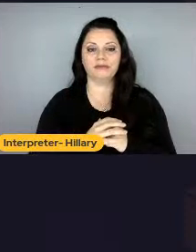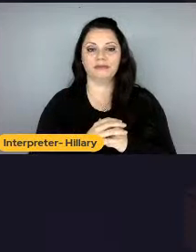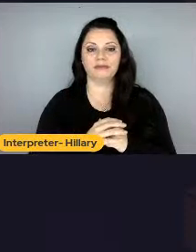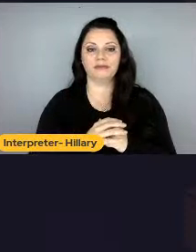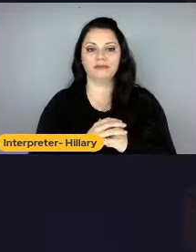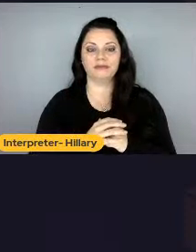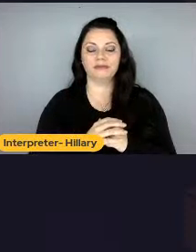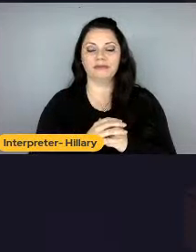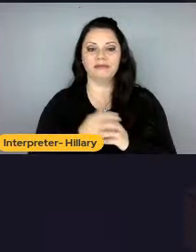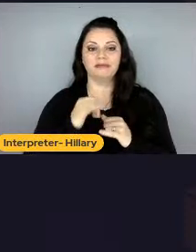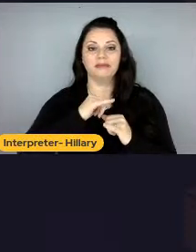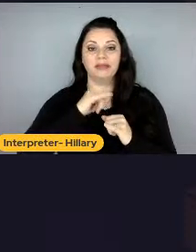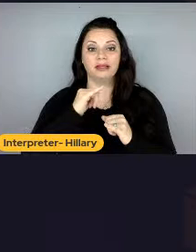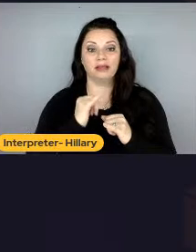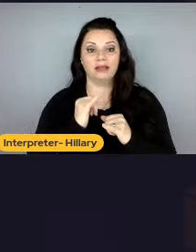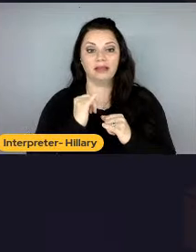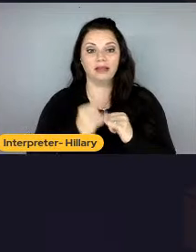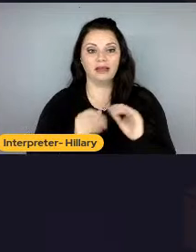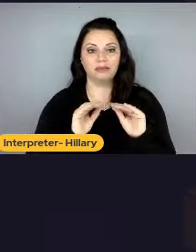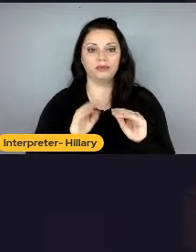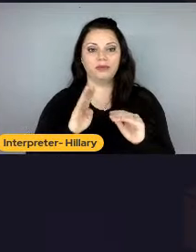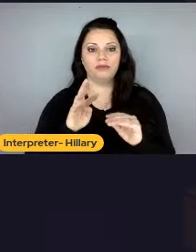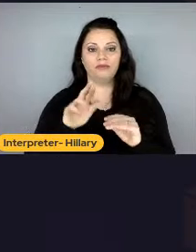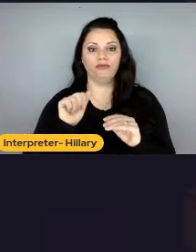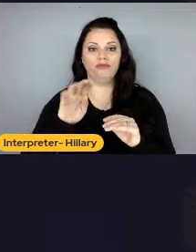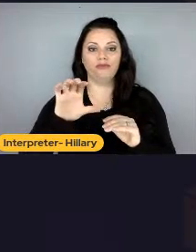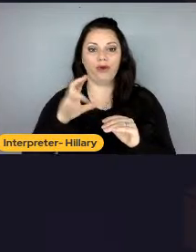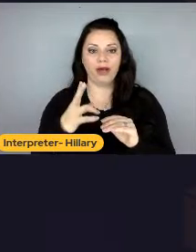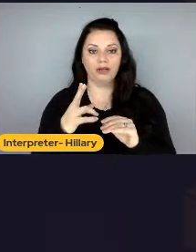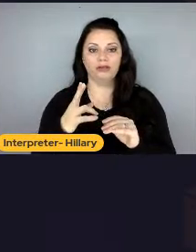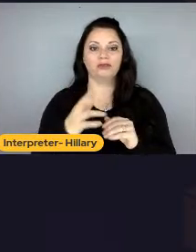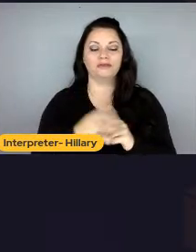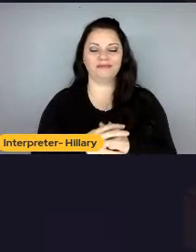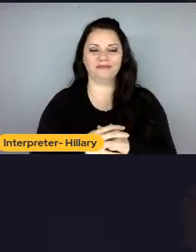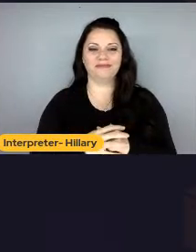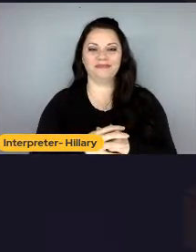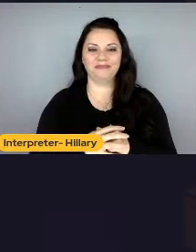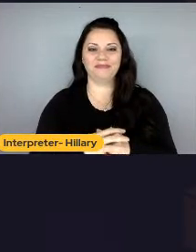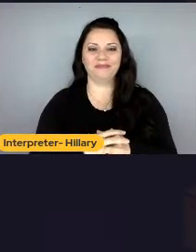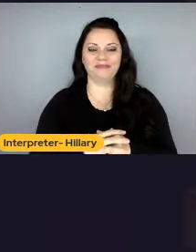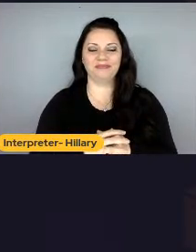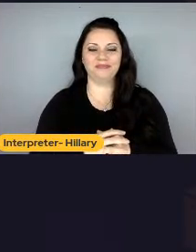and last we will add a branch to our Amplify app.